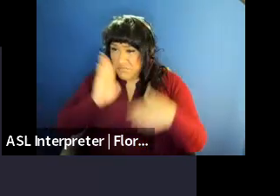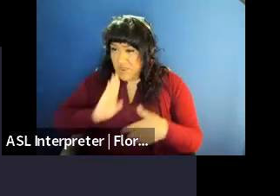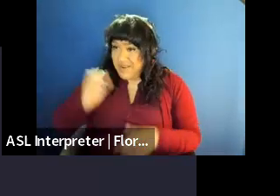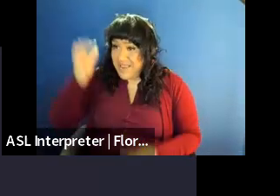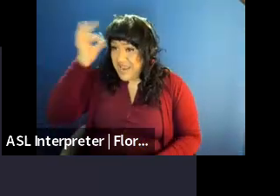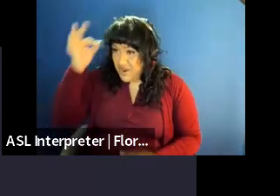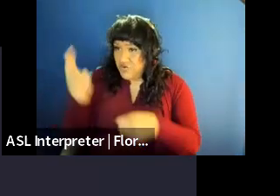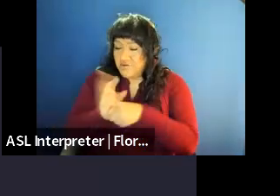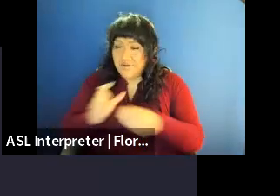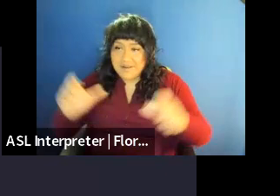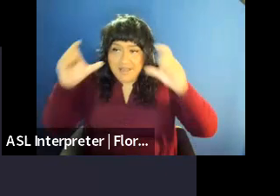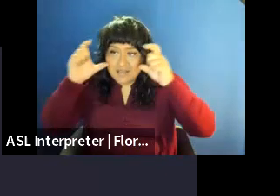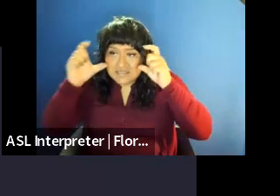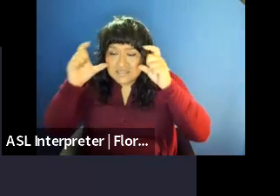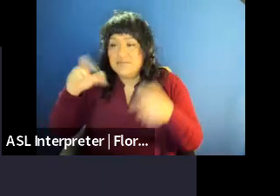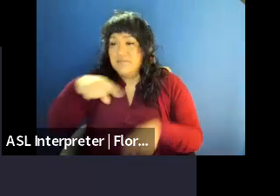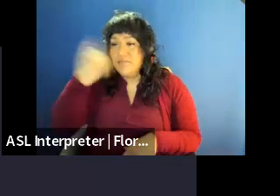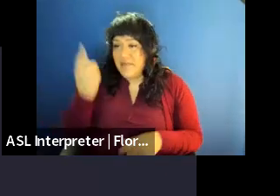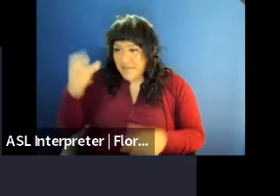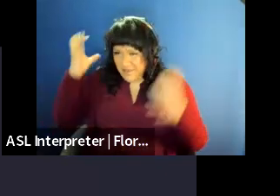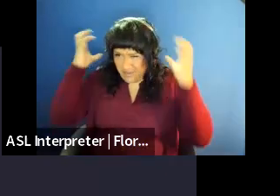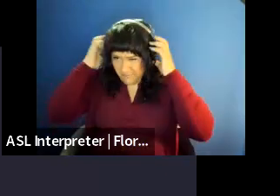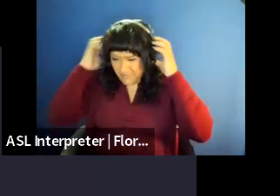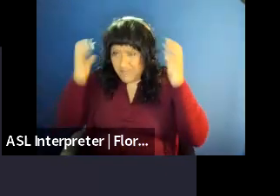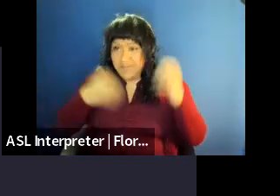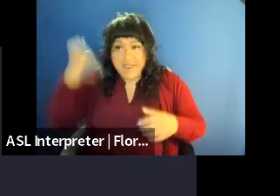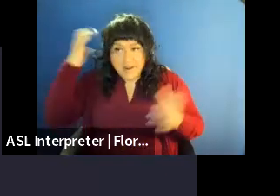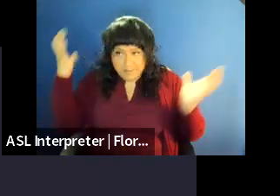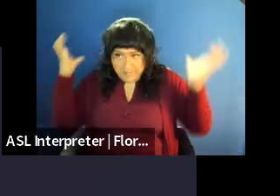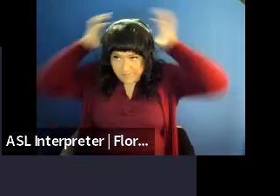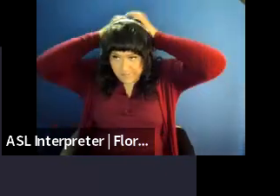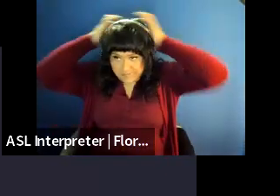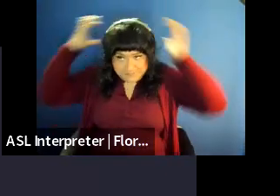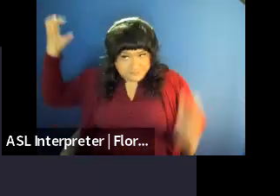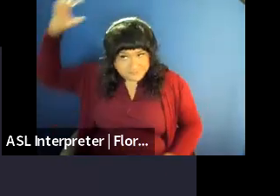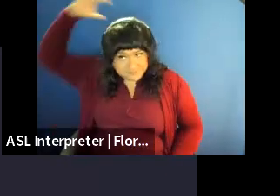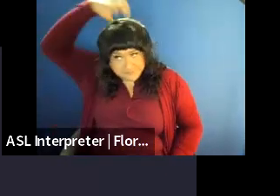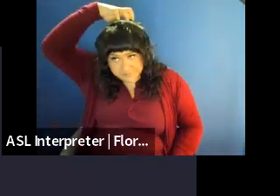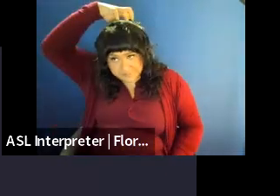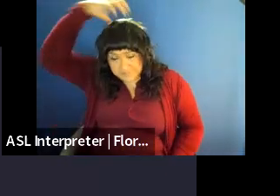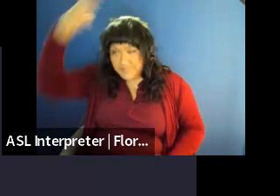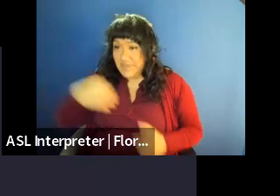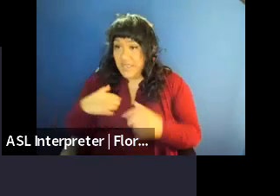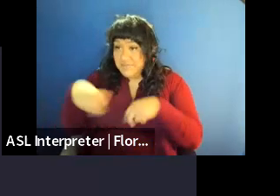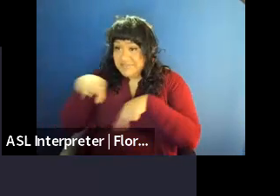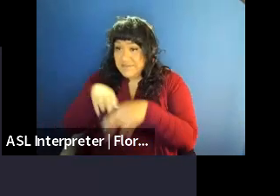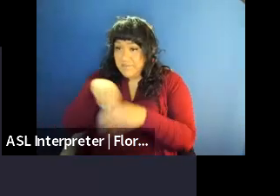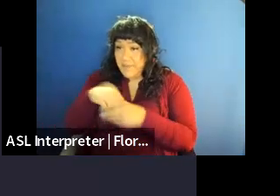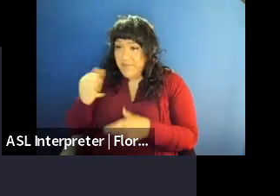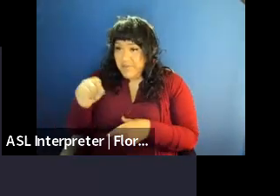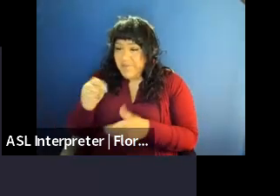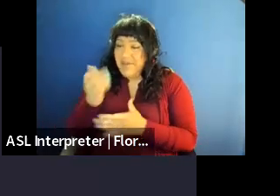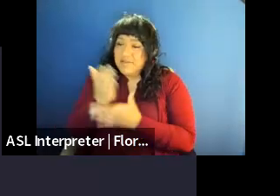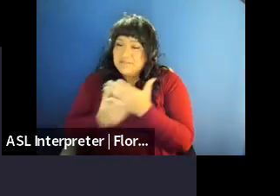wearing glasses, black headphones, and my hair is in a bun on top of my head. I'm sitting in my apartment with some houseplants behind